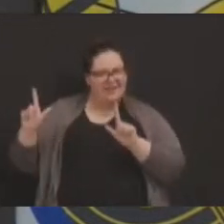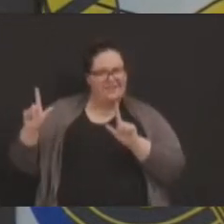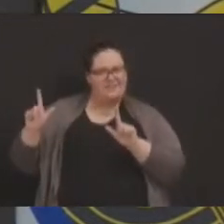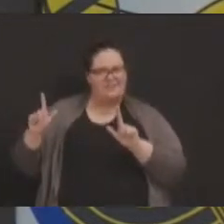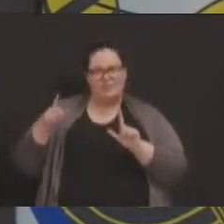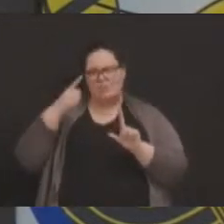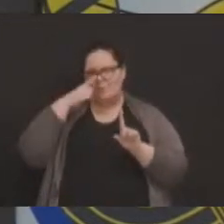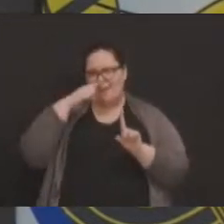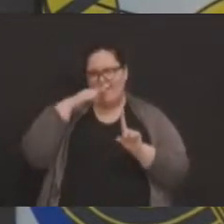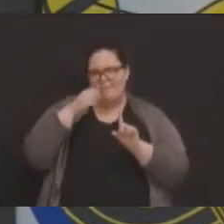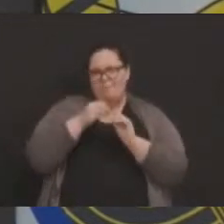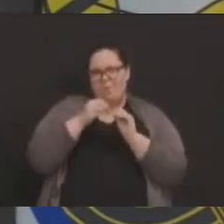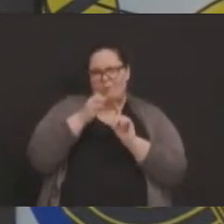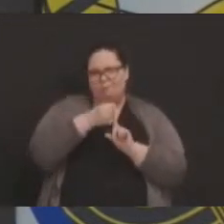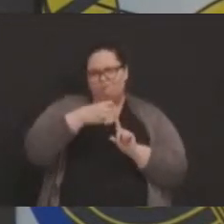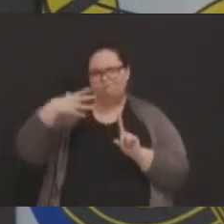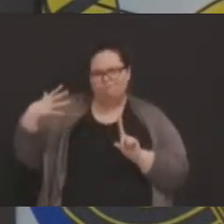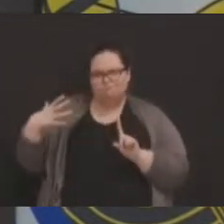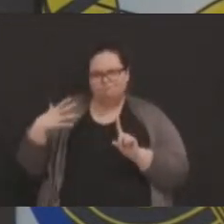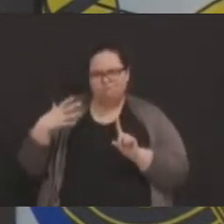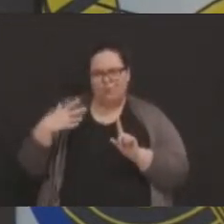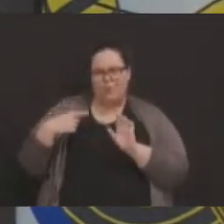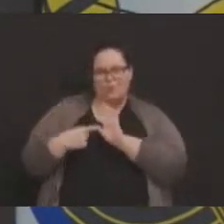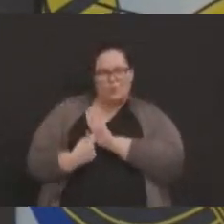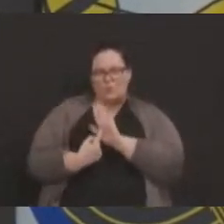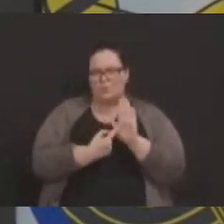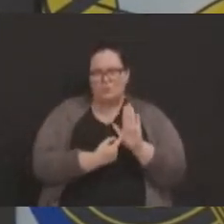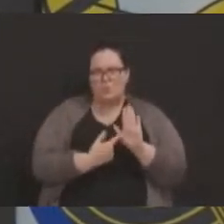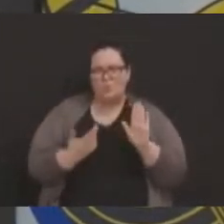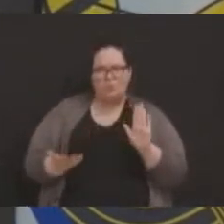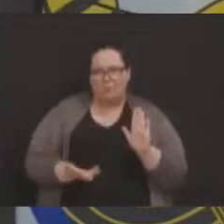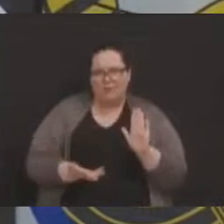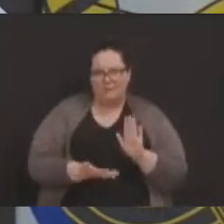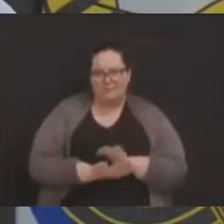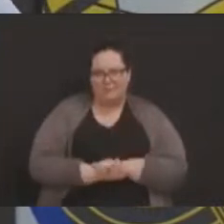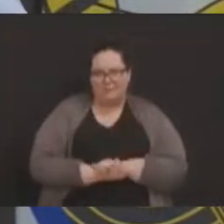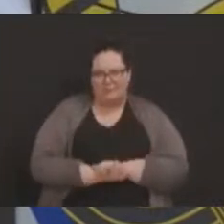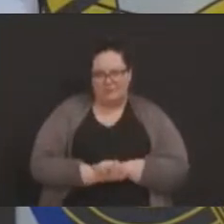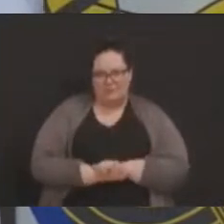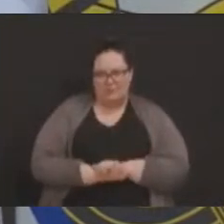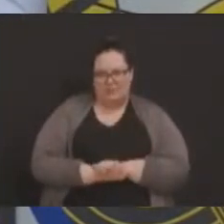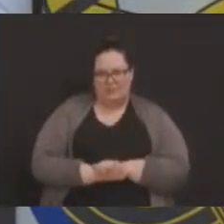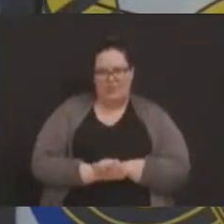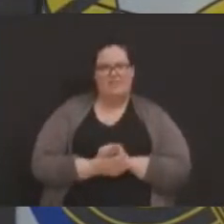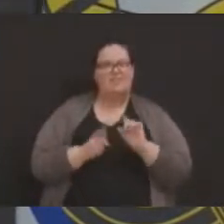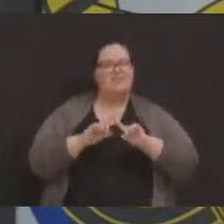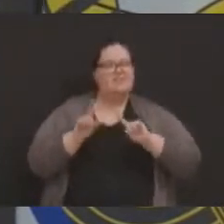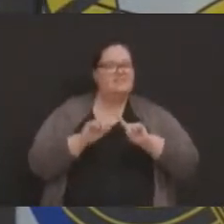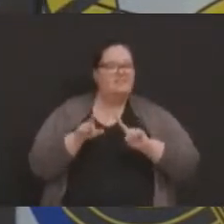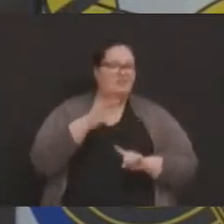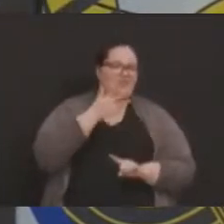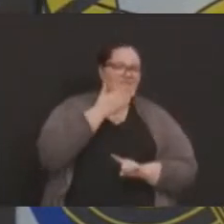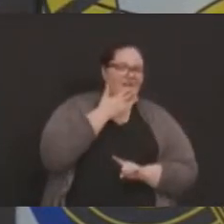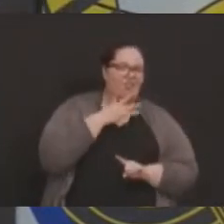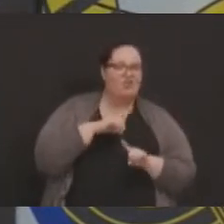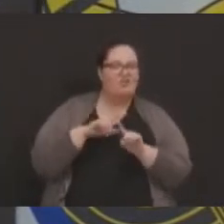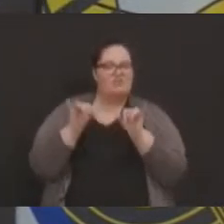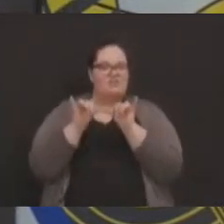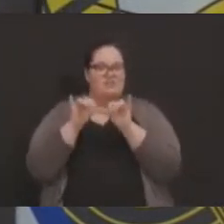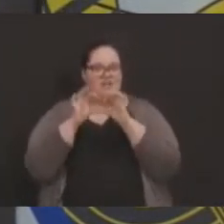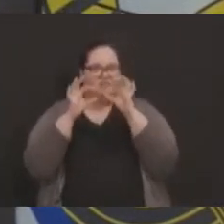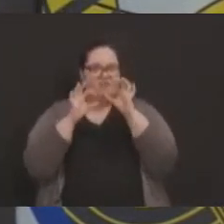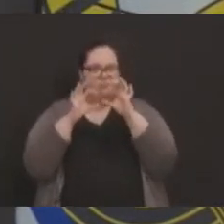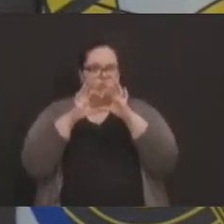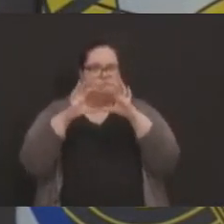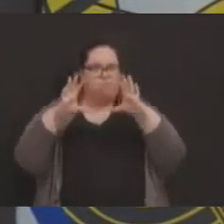dots represent something. Maybe there's some of those dots have two lines between them instead of one, or